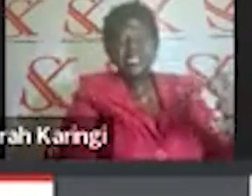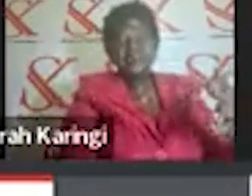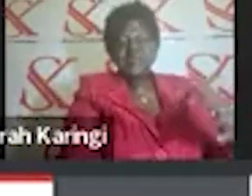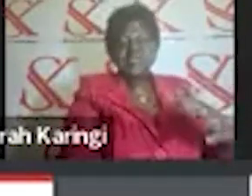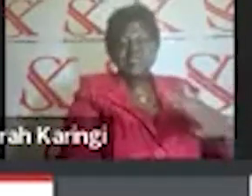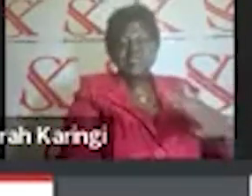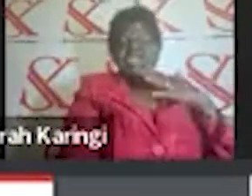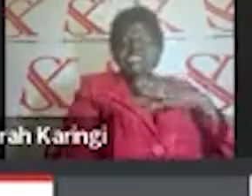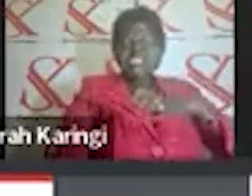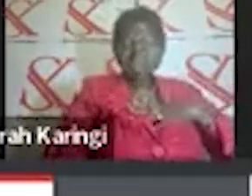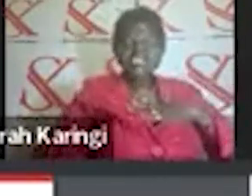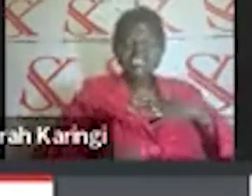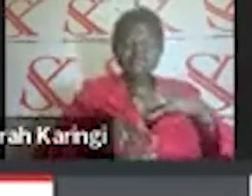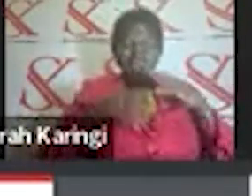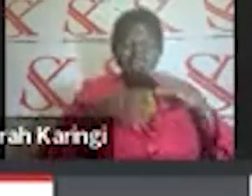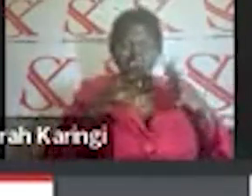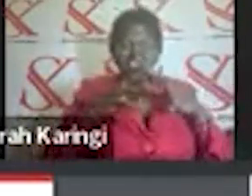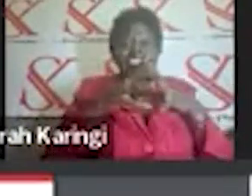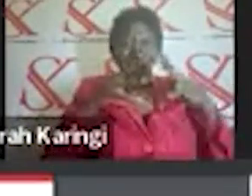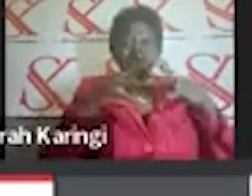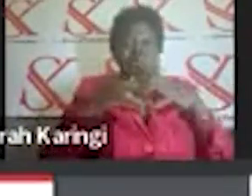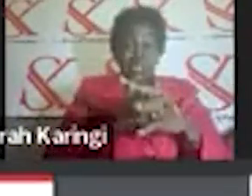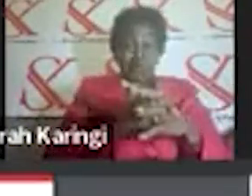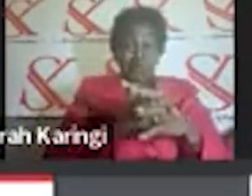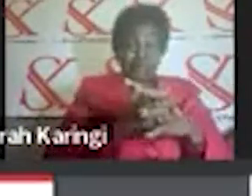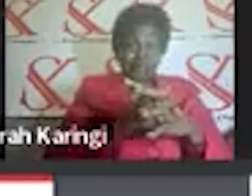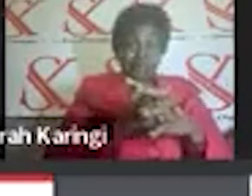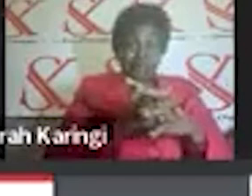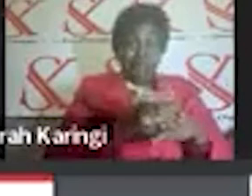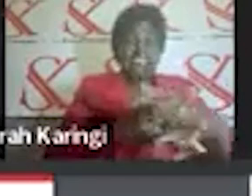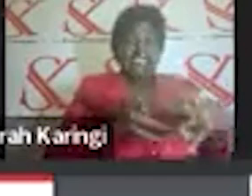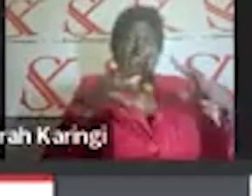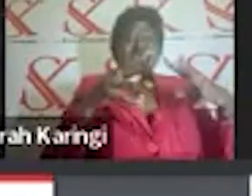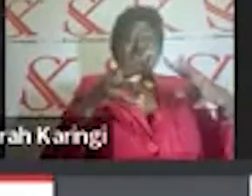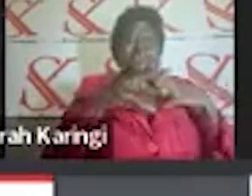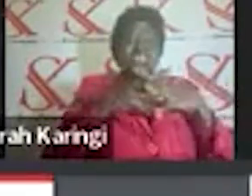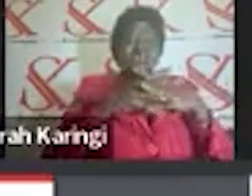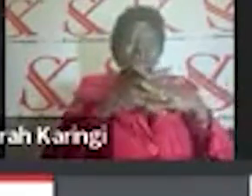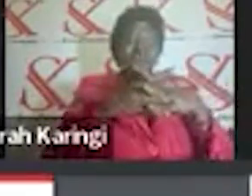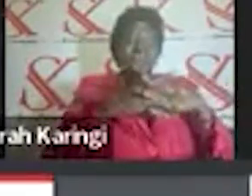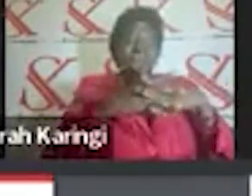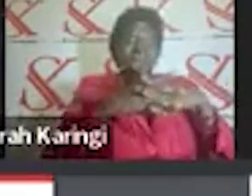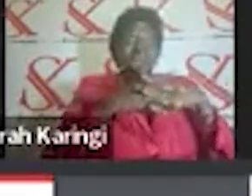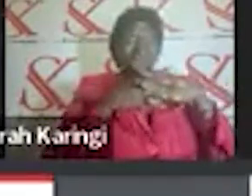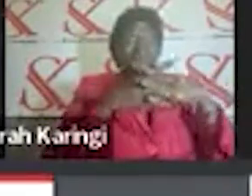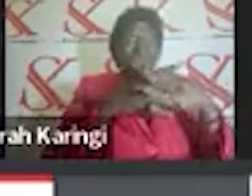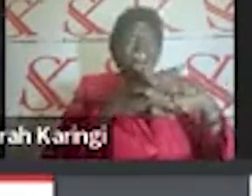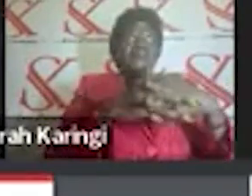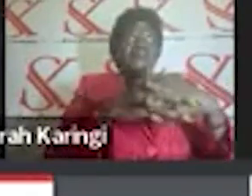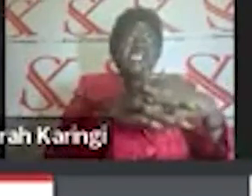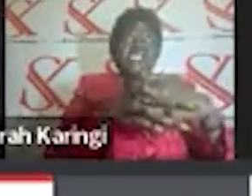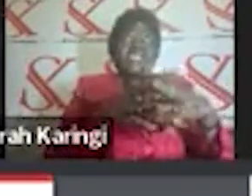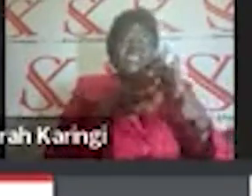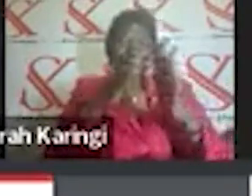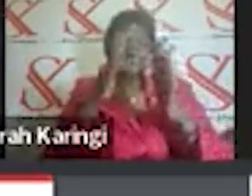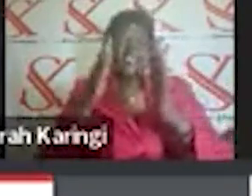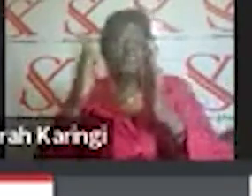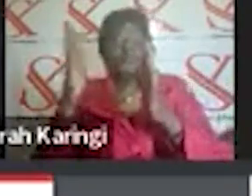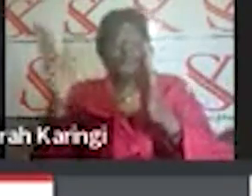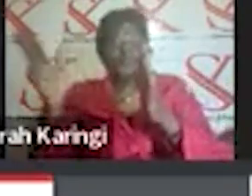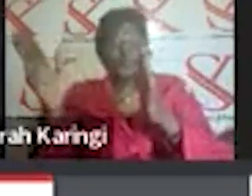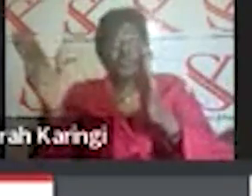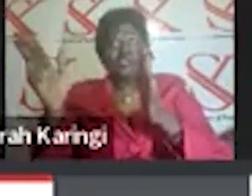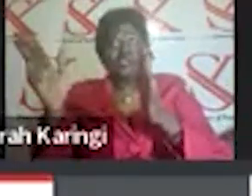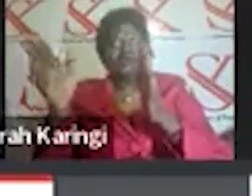doing something because at times fear can overwhelm us. And then you find that, of course, because of that, you realize that you